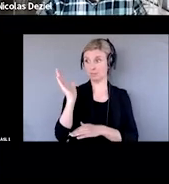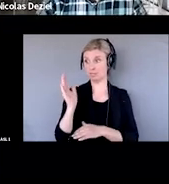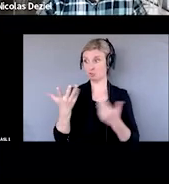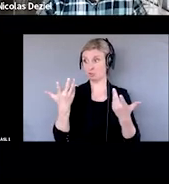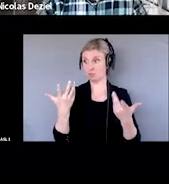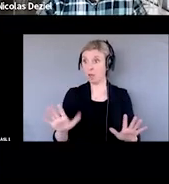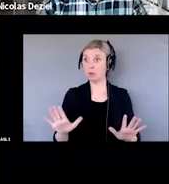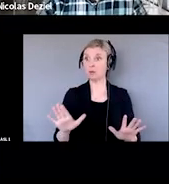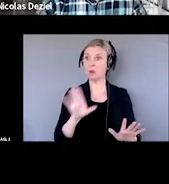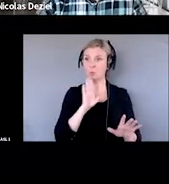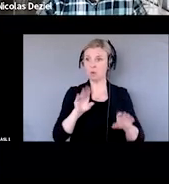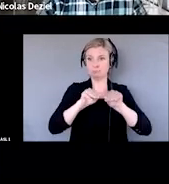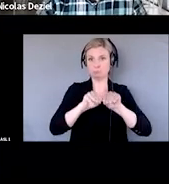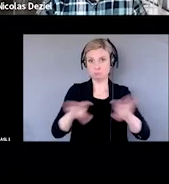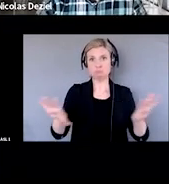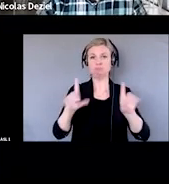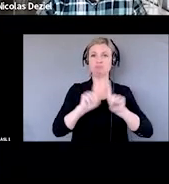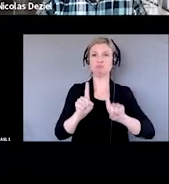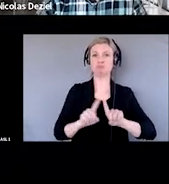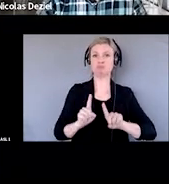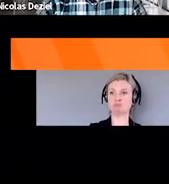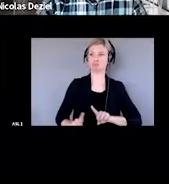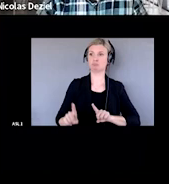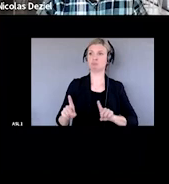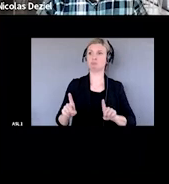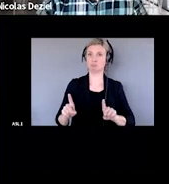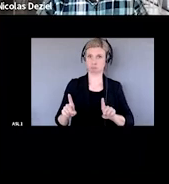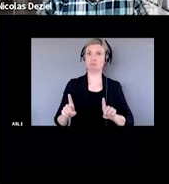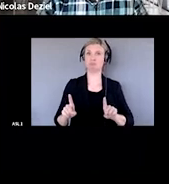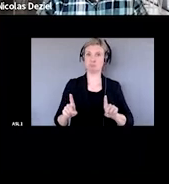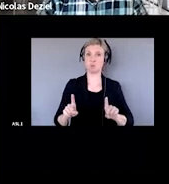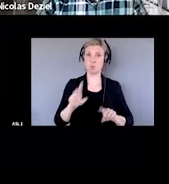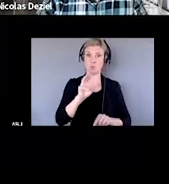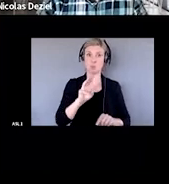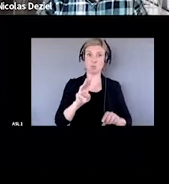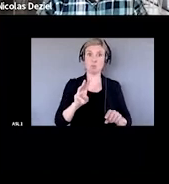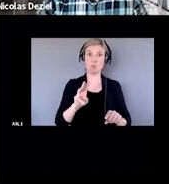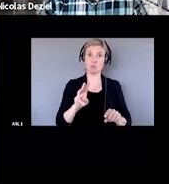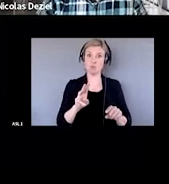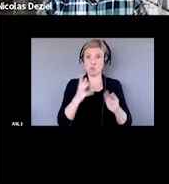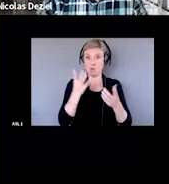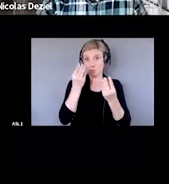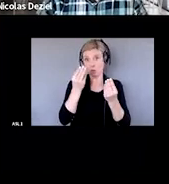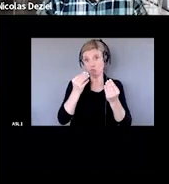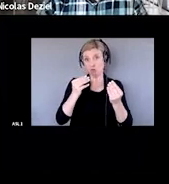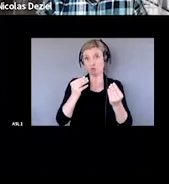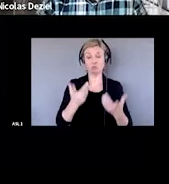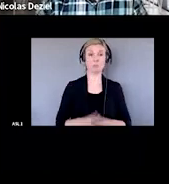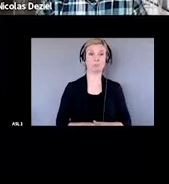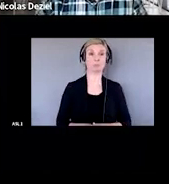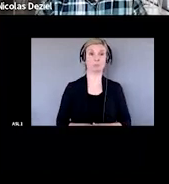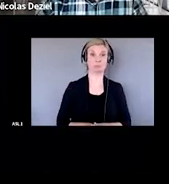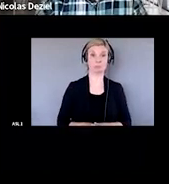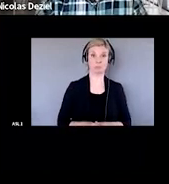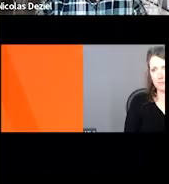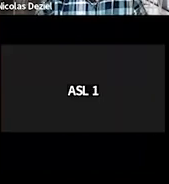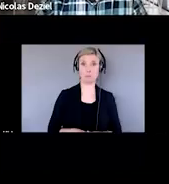these groups of people. So before I conclude my segment of the presentation, because I have a quick